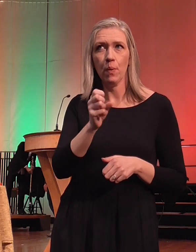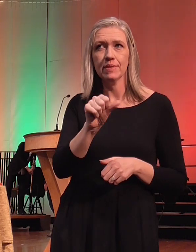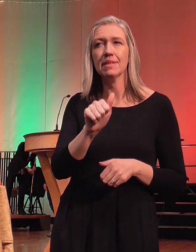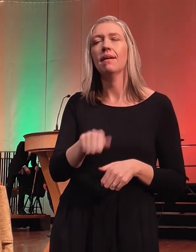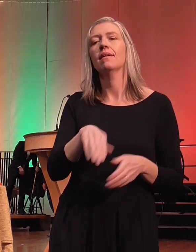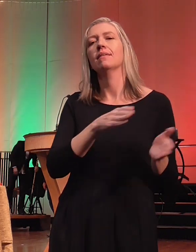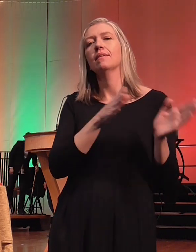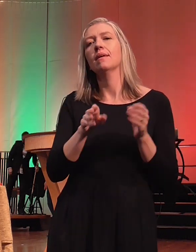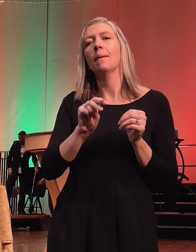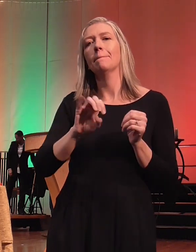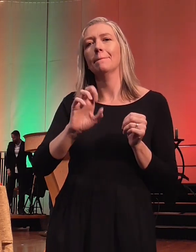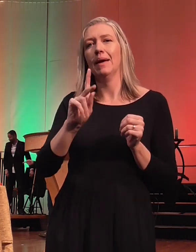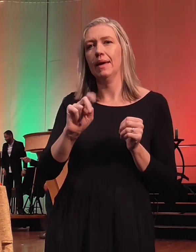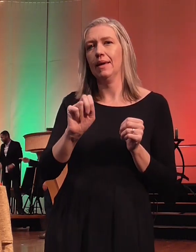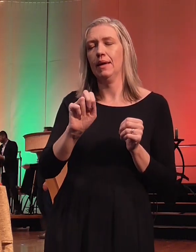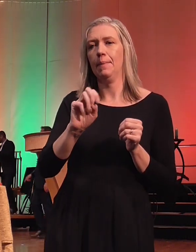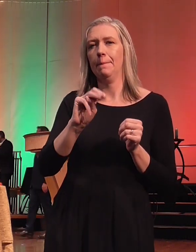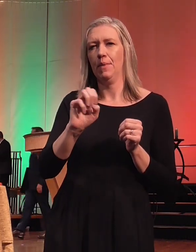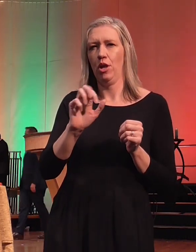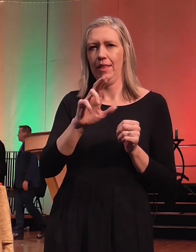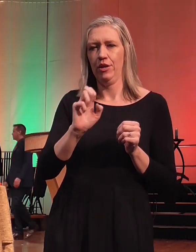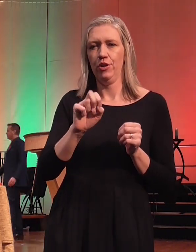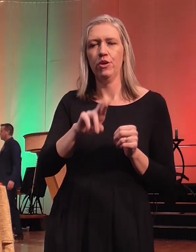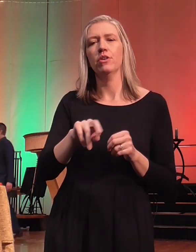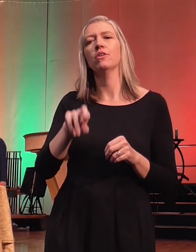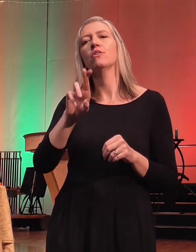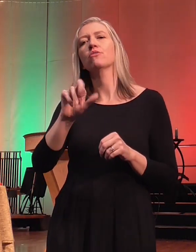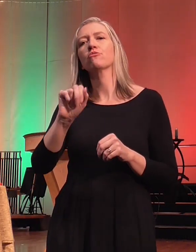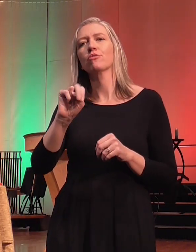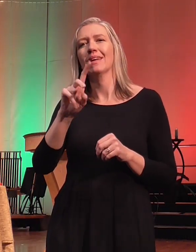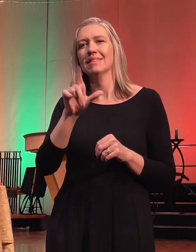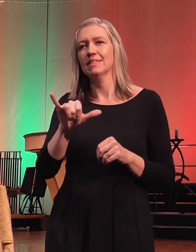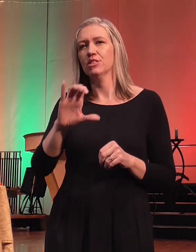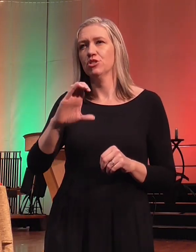Mike Marlier, Randy Chavez.